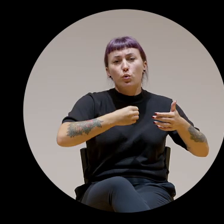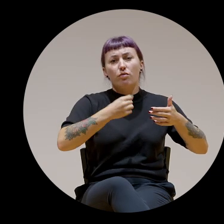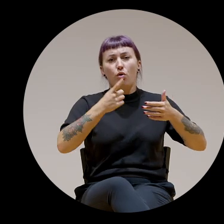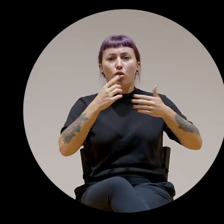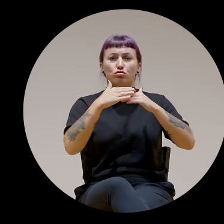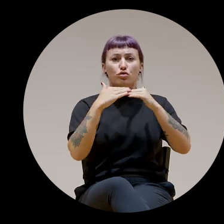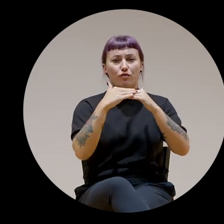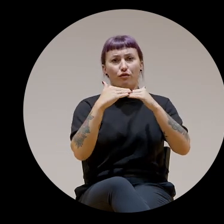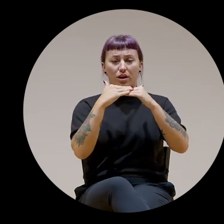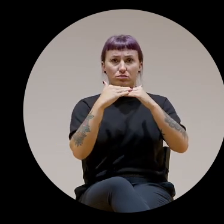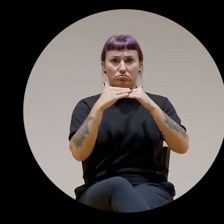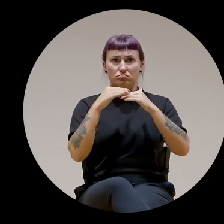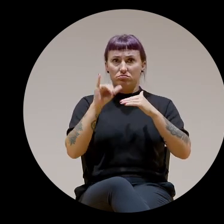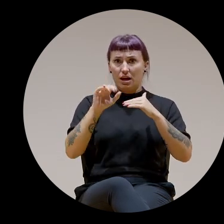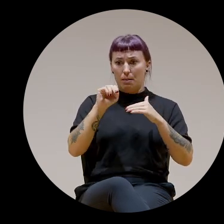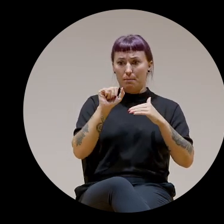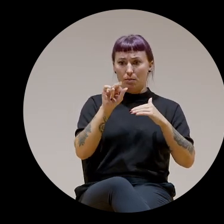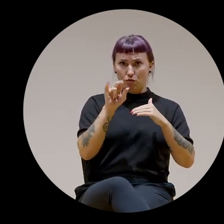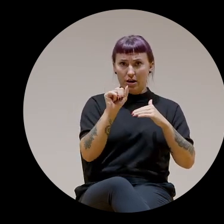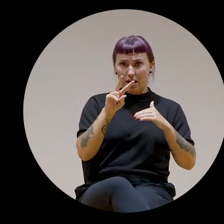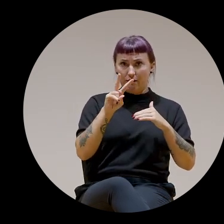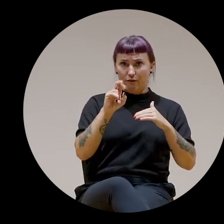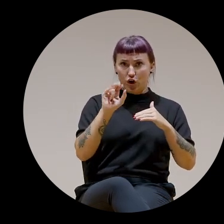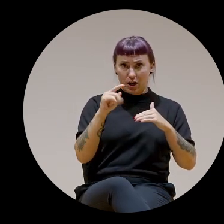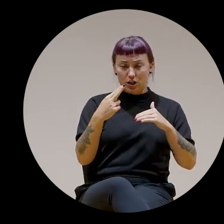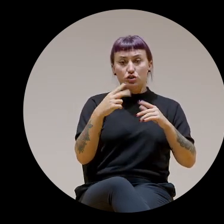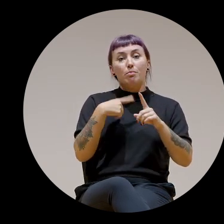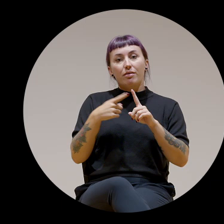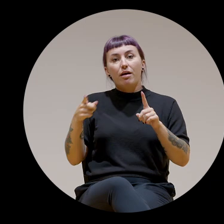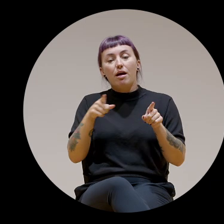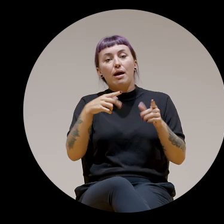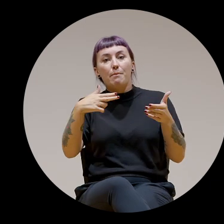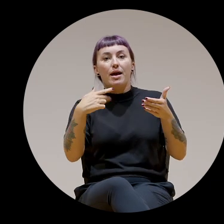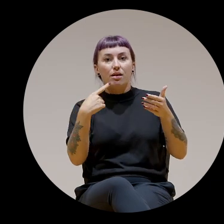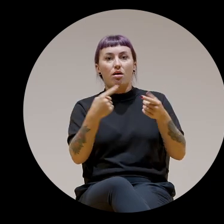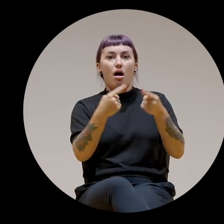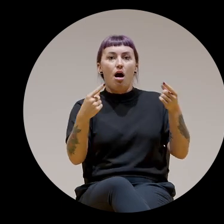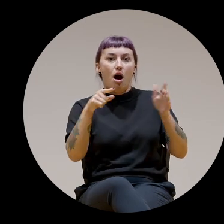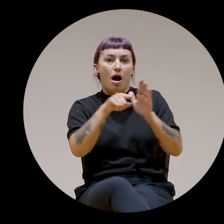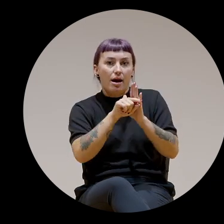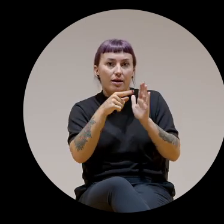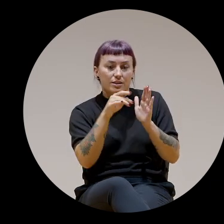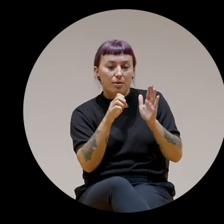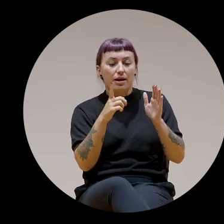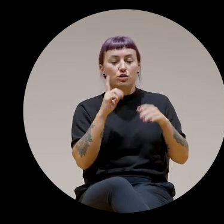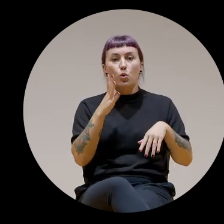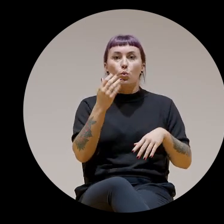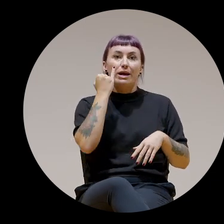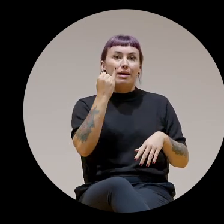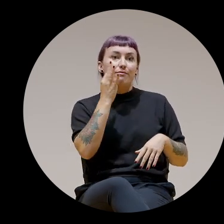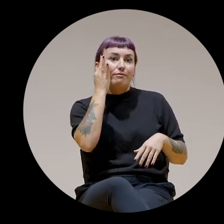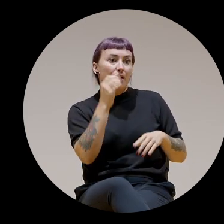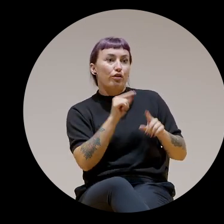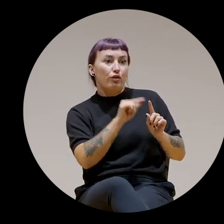burnished surface that Maria had burnished, but then he painted the negative space, say, around the feathers and so